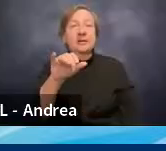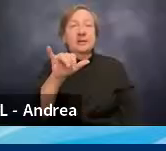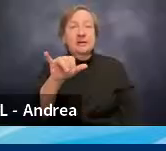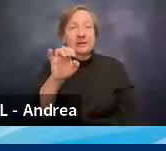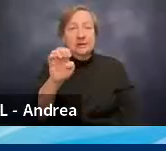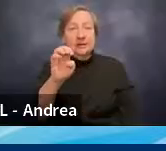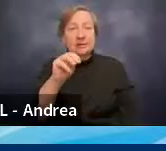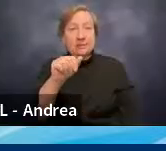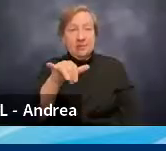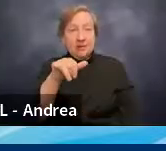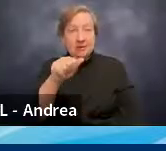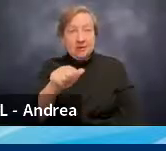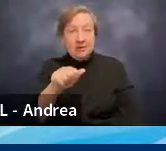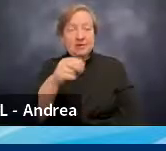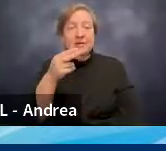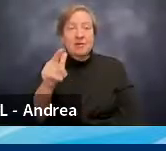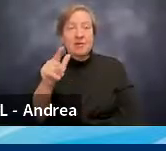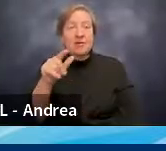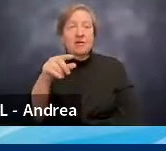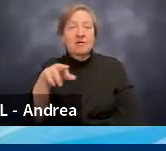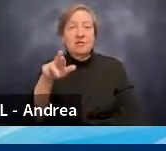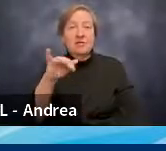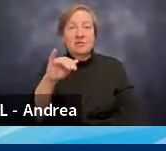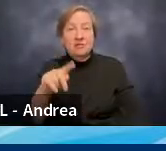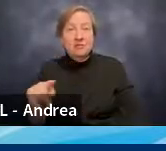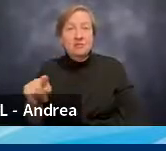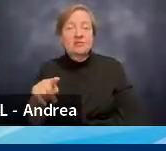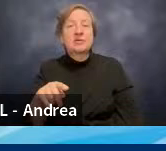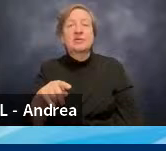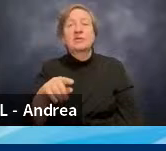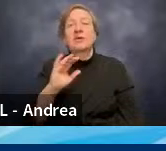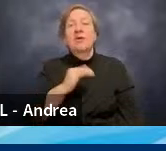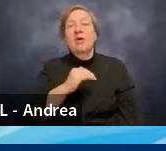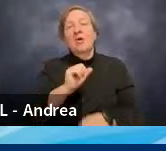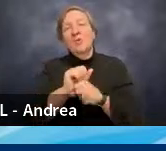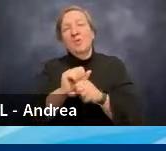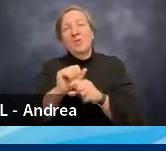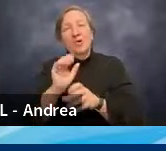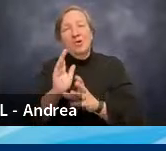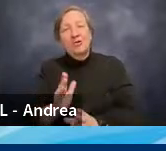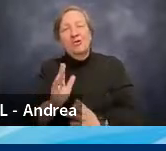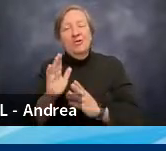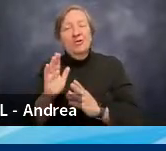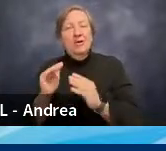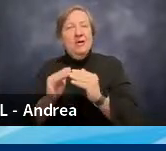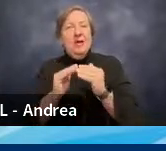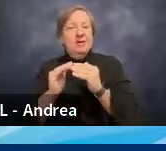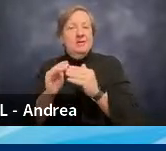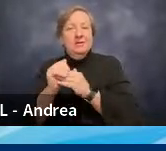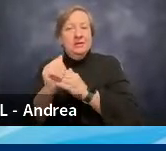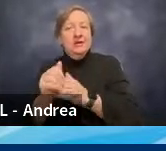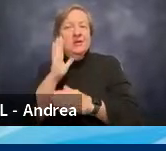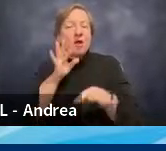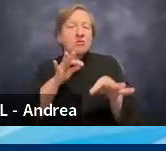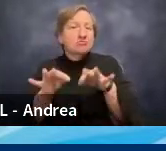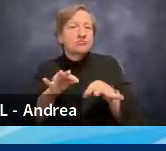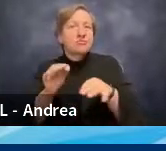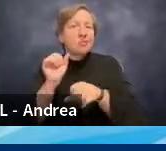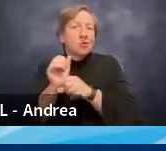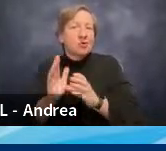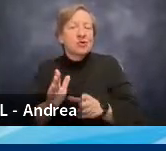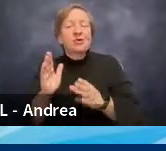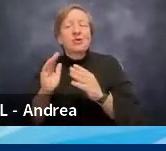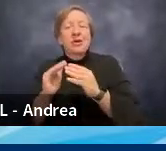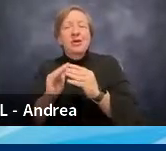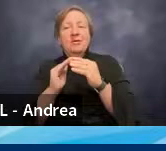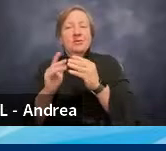Hall Ruiz, who is our Workforce Equity Lead. And Yamaya is going to give us a great presentation about the Workforce Equity Program Plan and